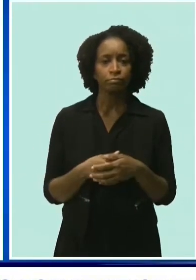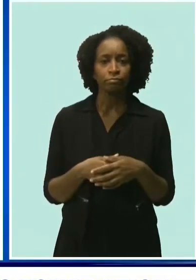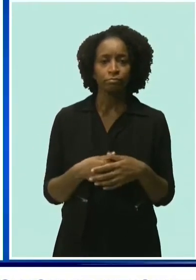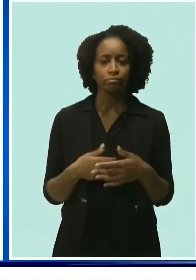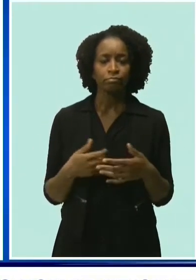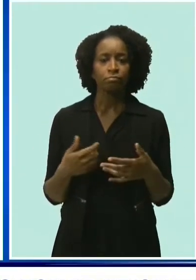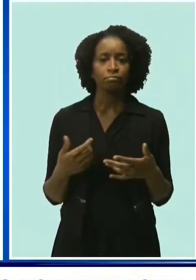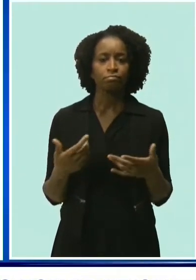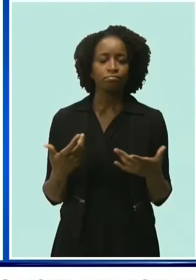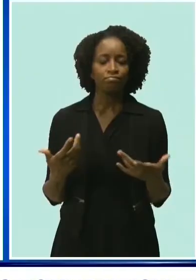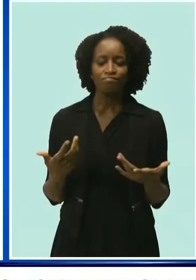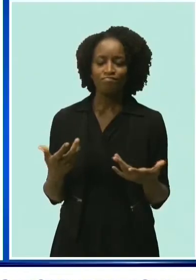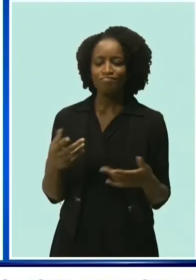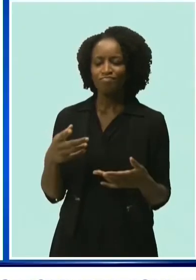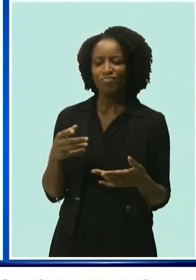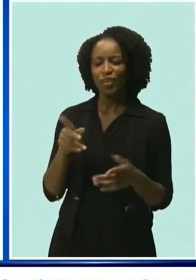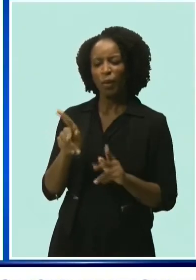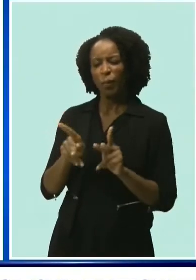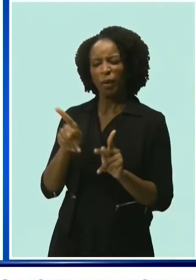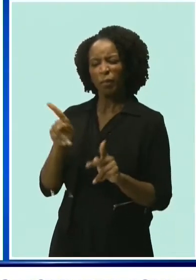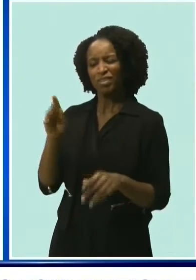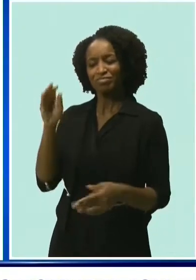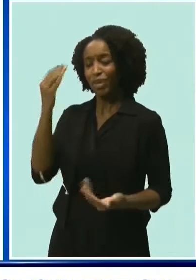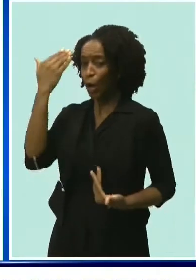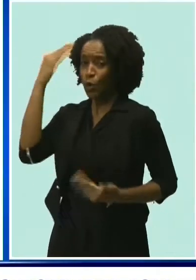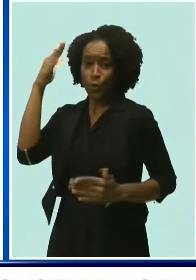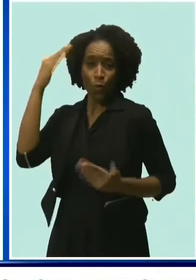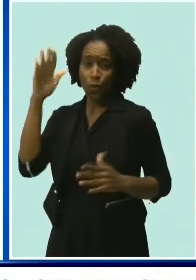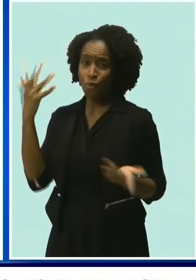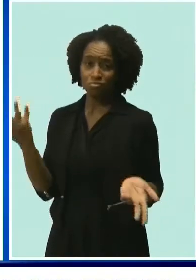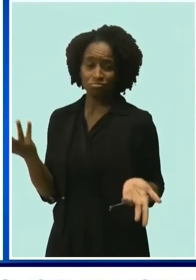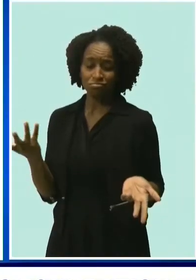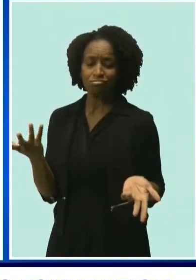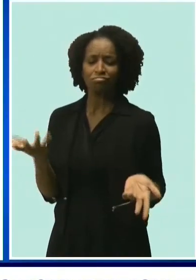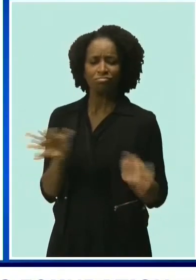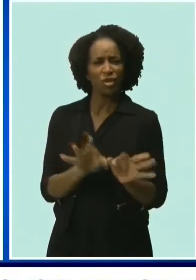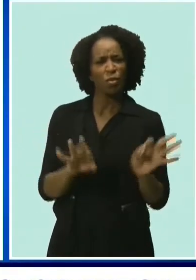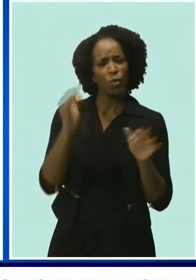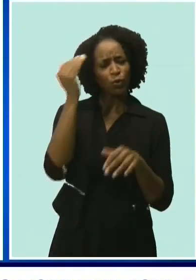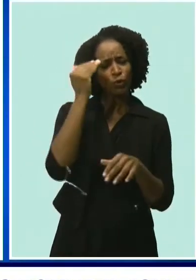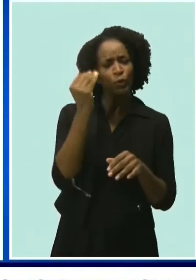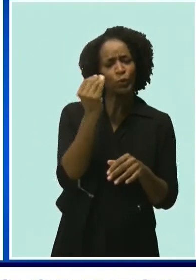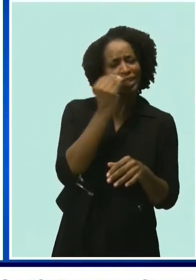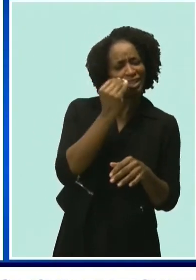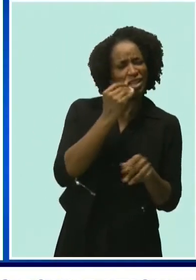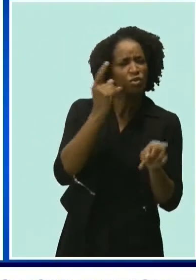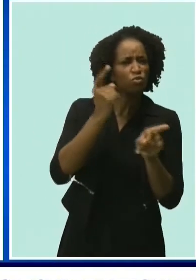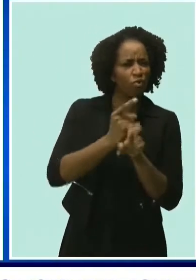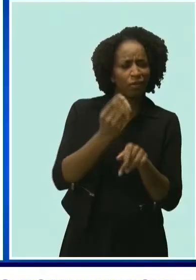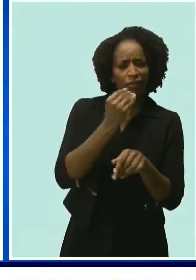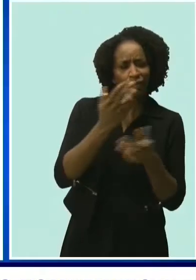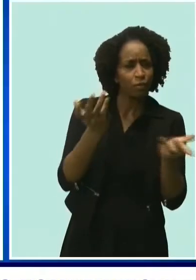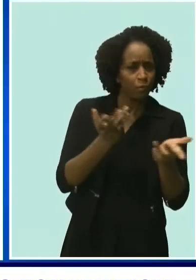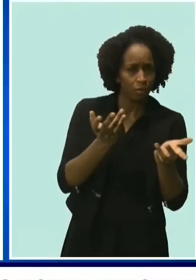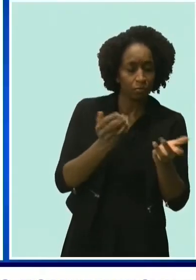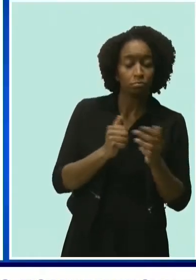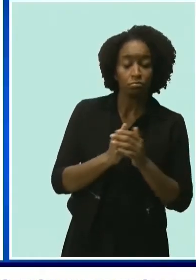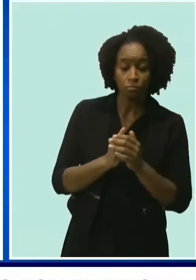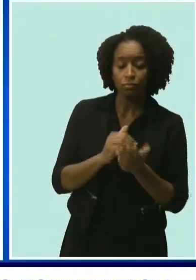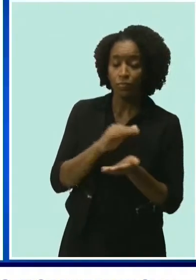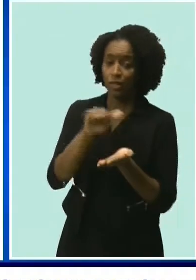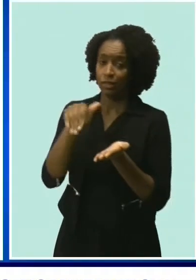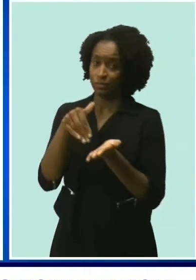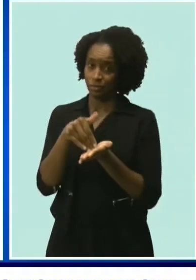of education. It's about nutrition. And what this center does